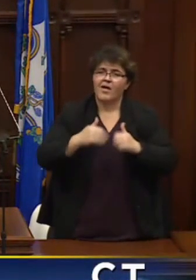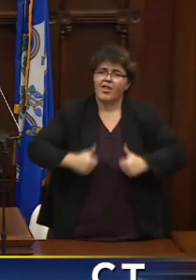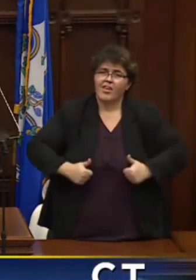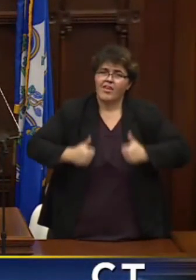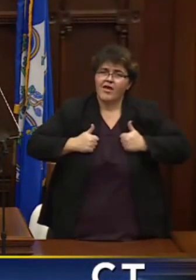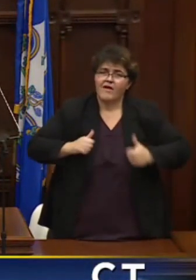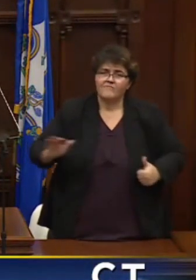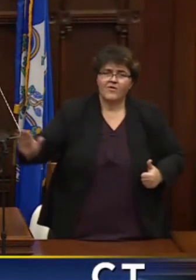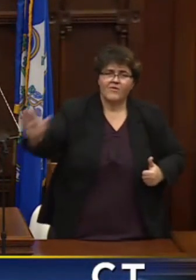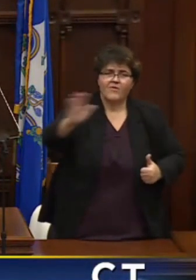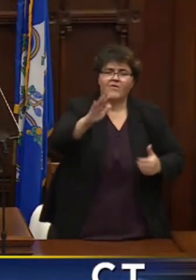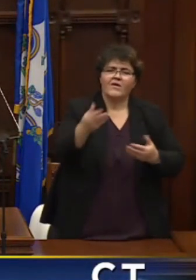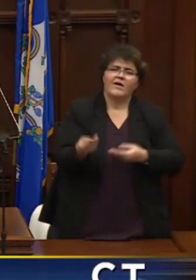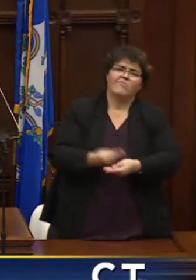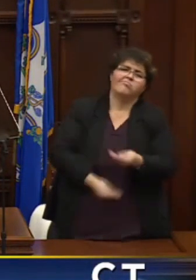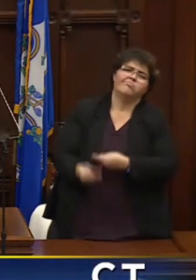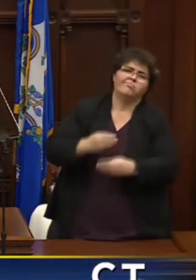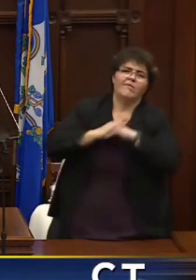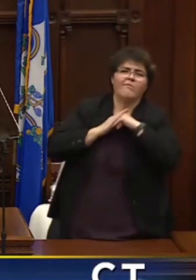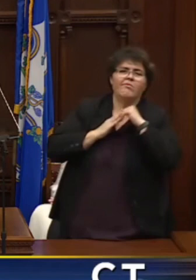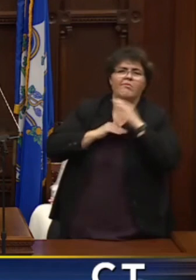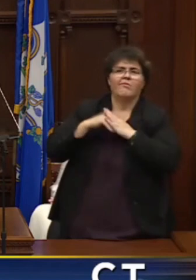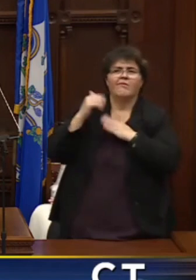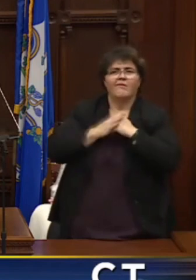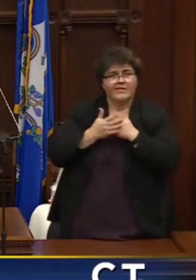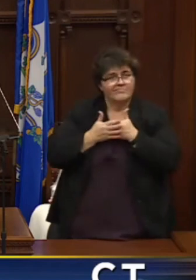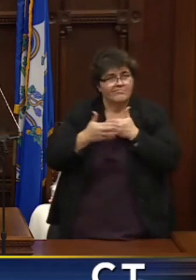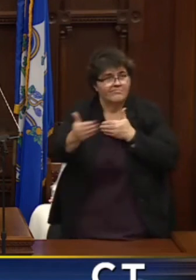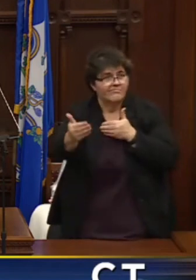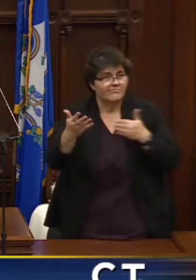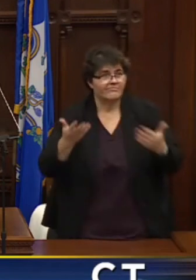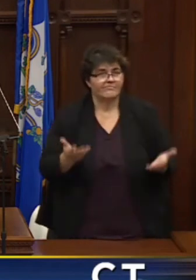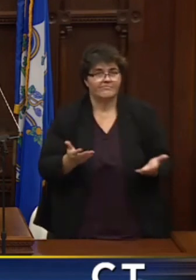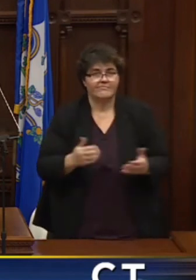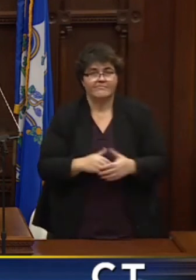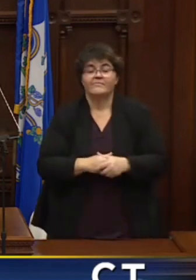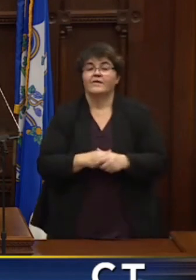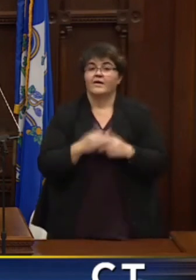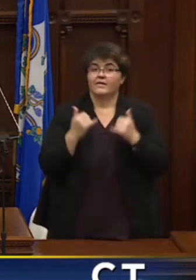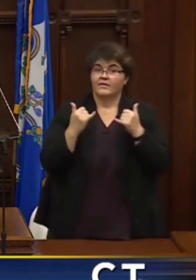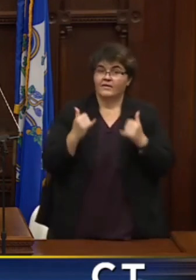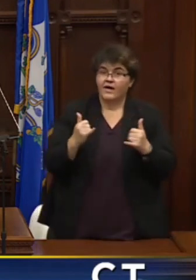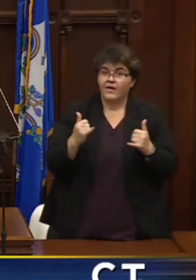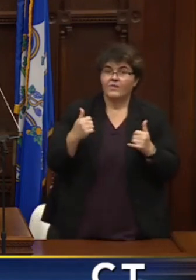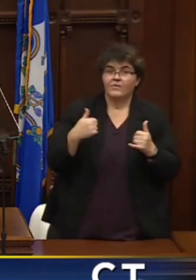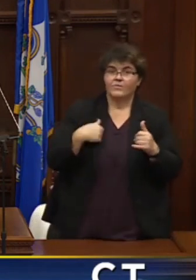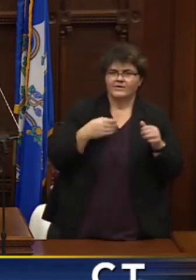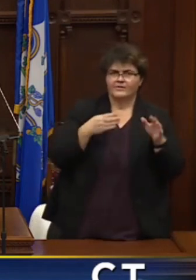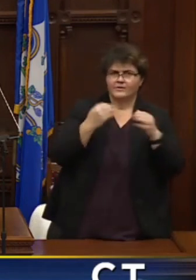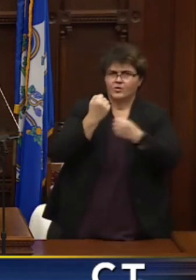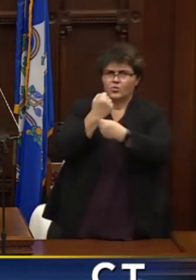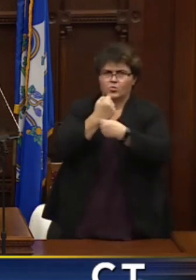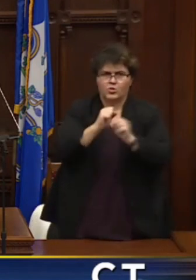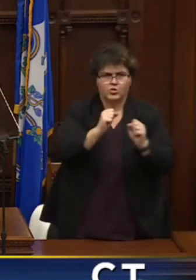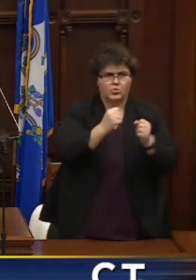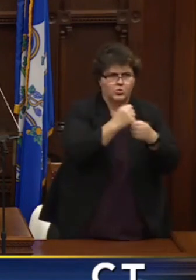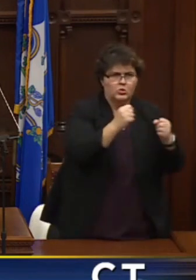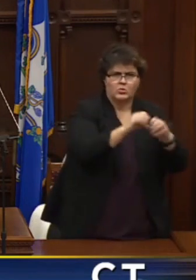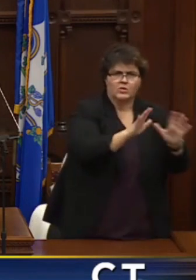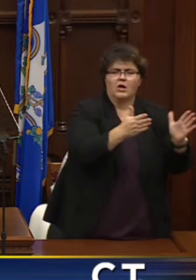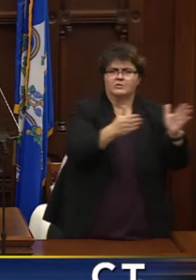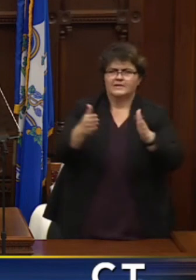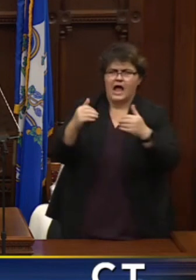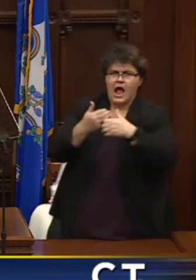affordable. All right, so Connecticut is moving from rescue to recovery, investing in our future, in your future, starting with good paying